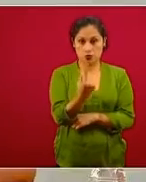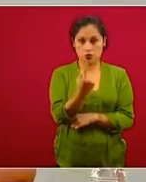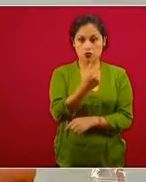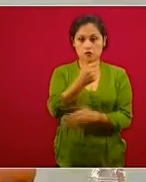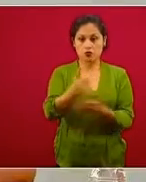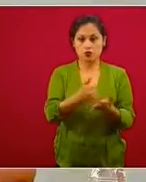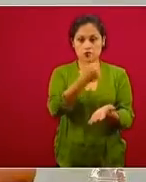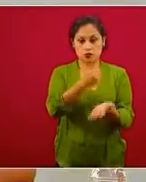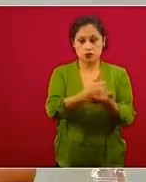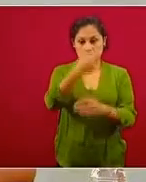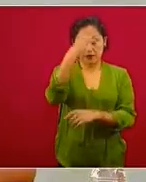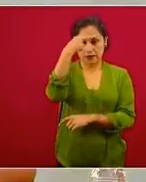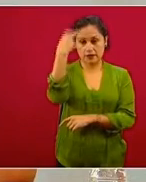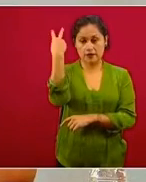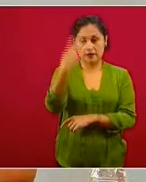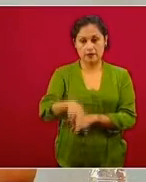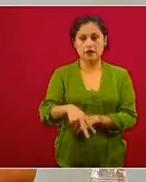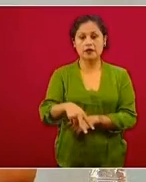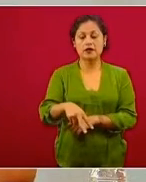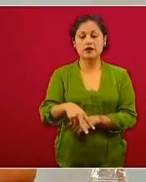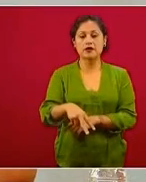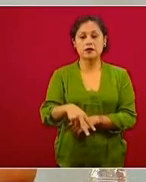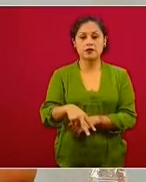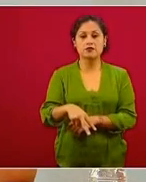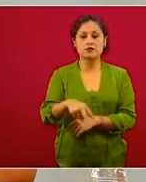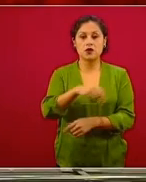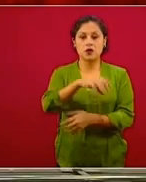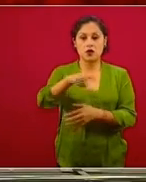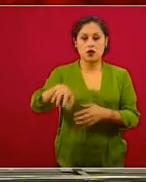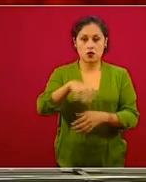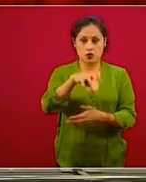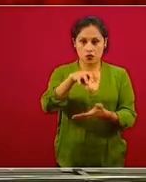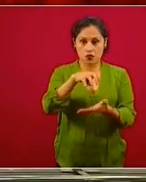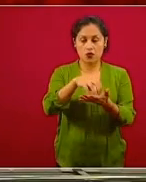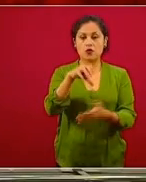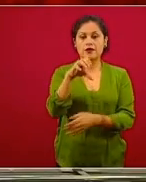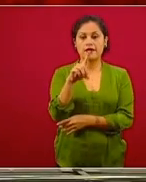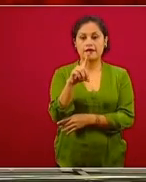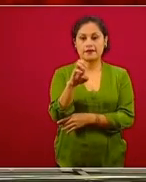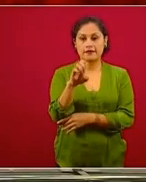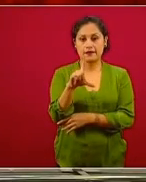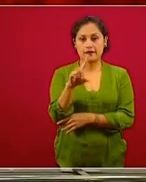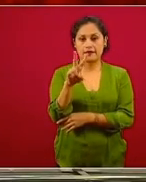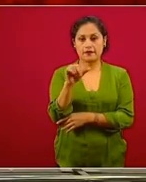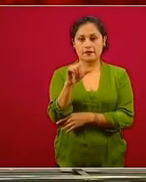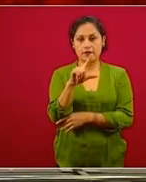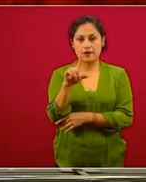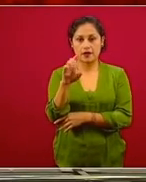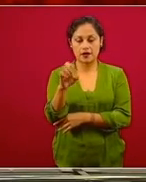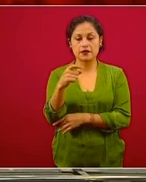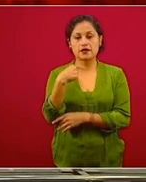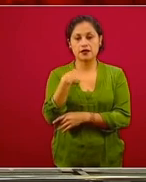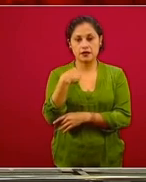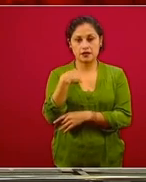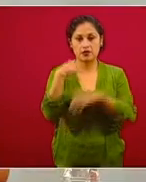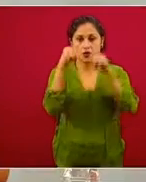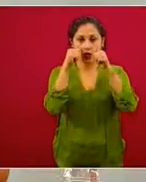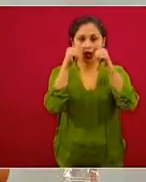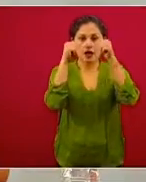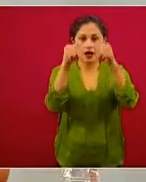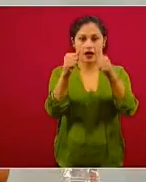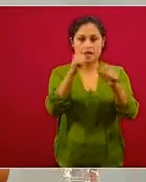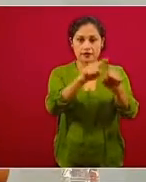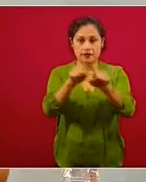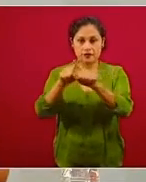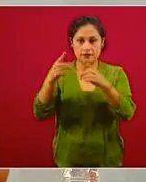the colonia del Valle. in the hospital number 1 in the neighborhood del Valle. I am